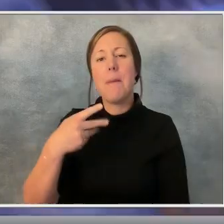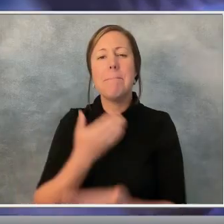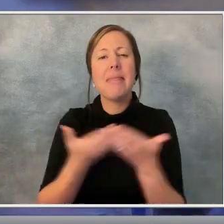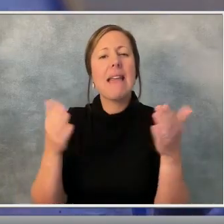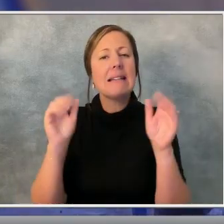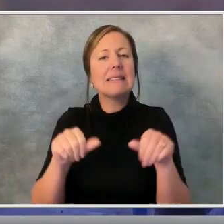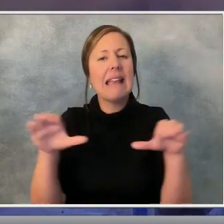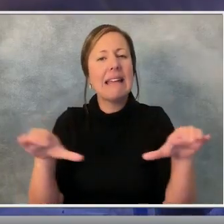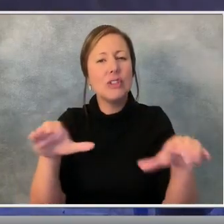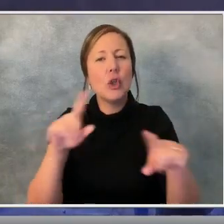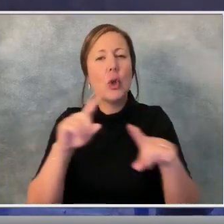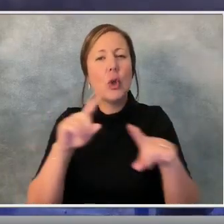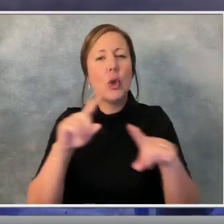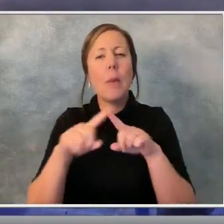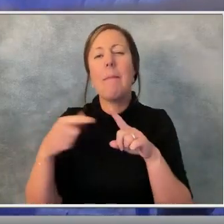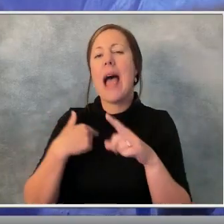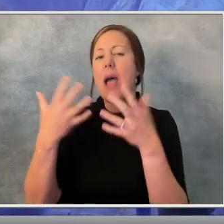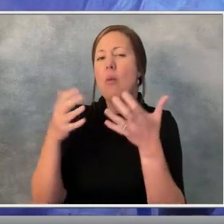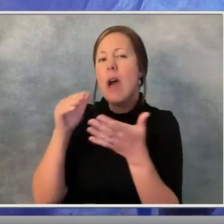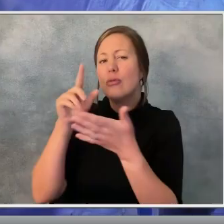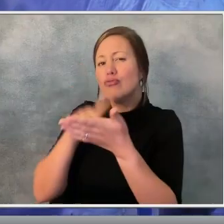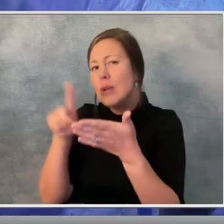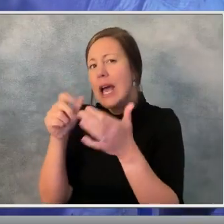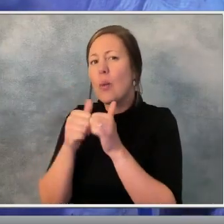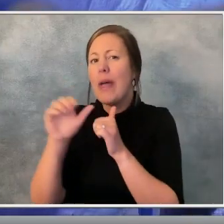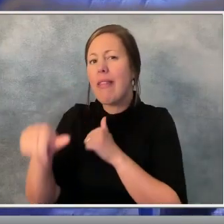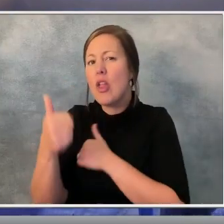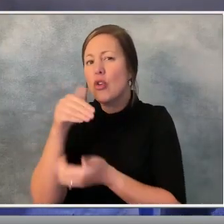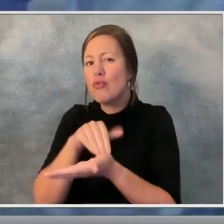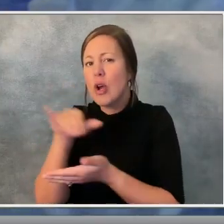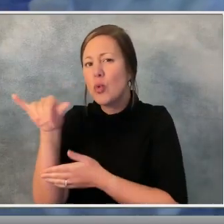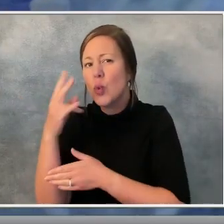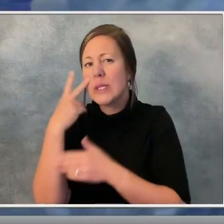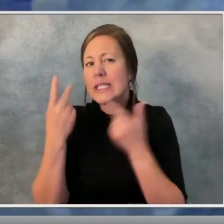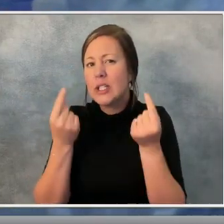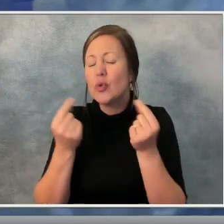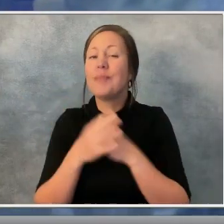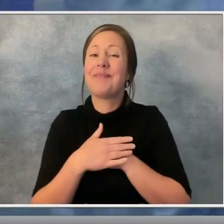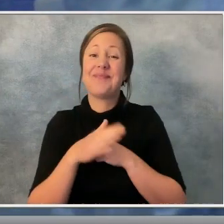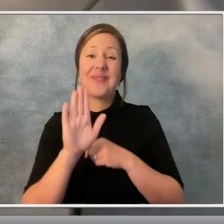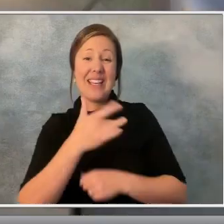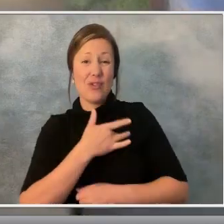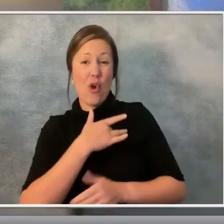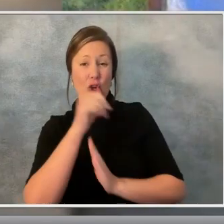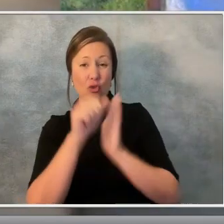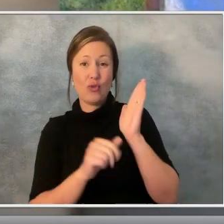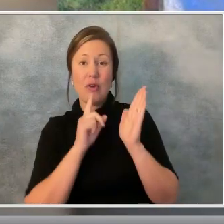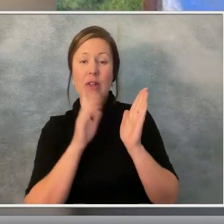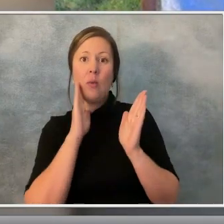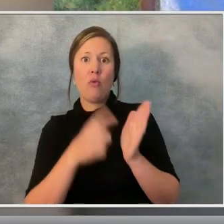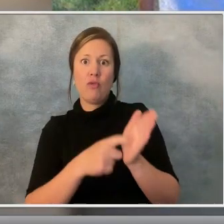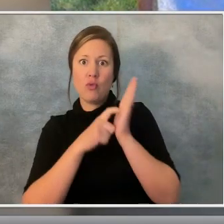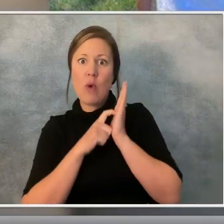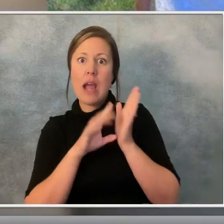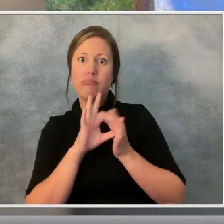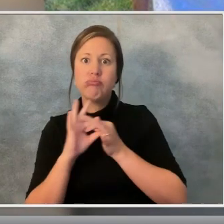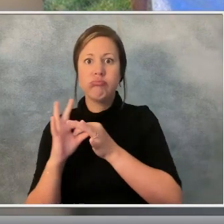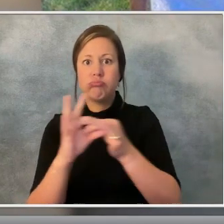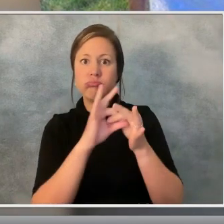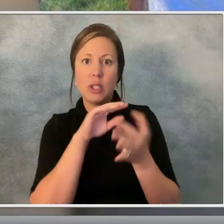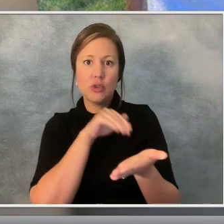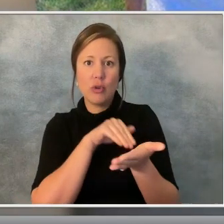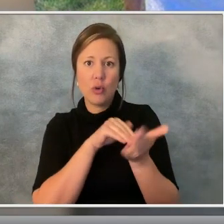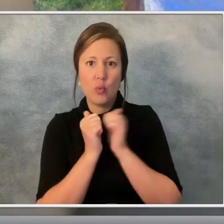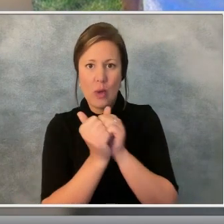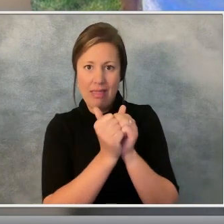now. Because of his heart transplant, it will require collaborative care with his cardiology team. The hard part is that if you